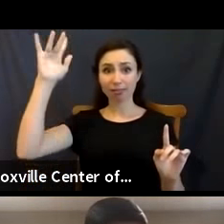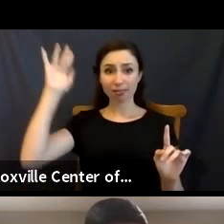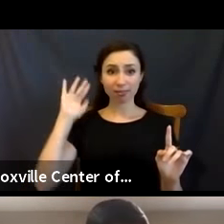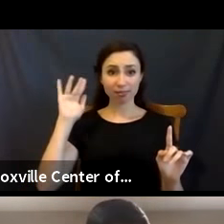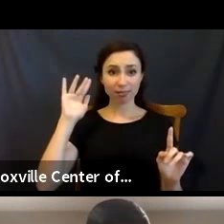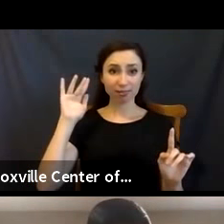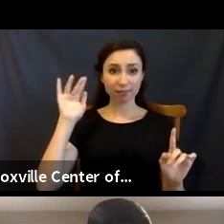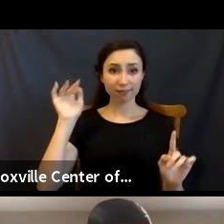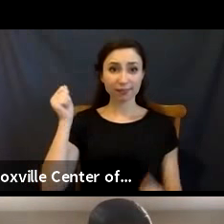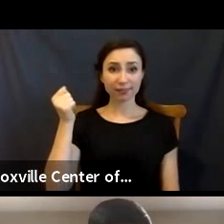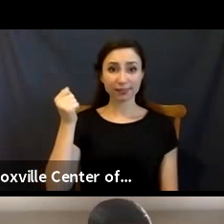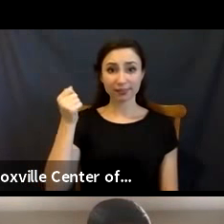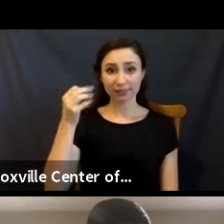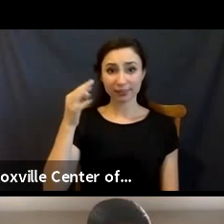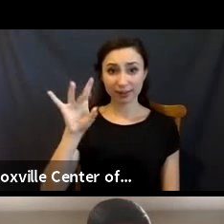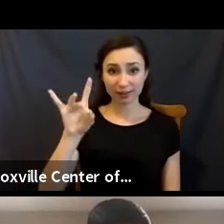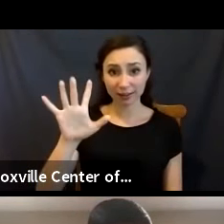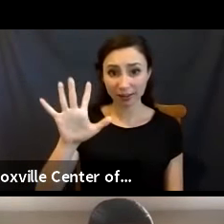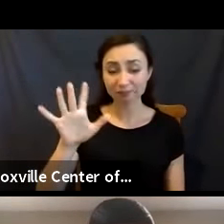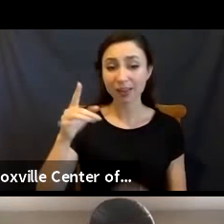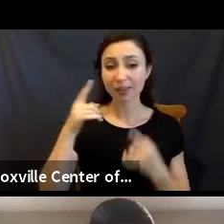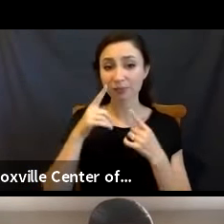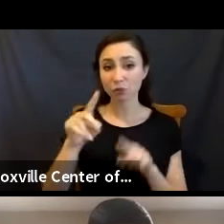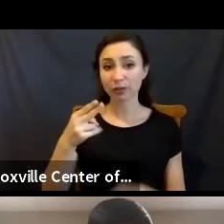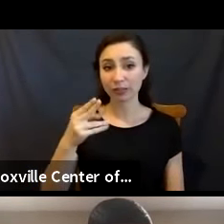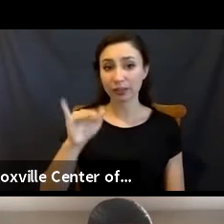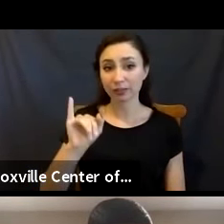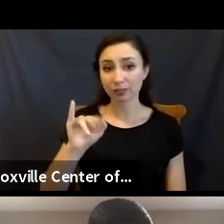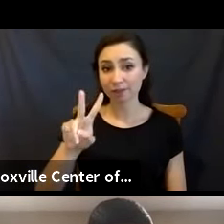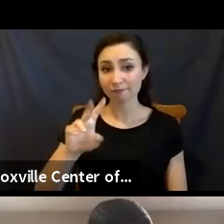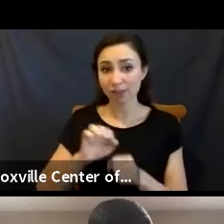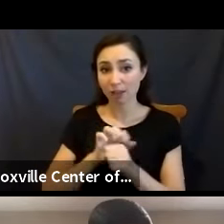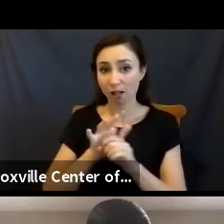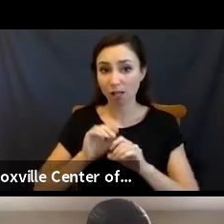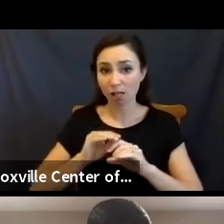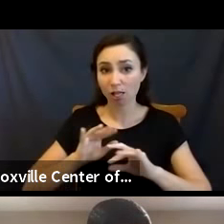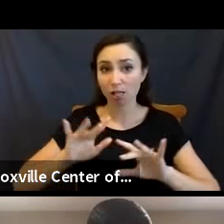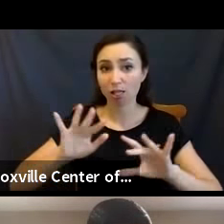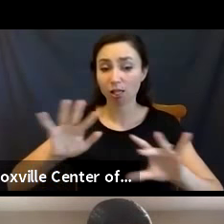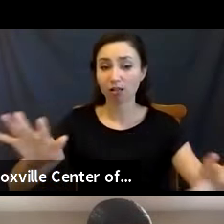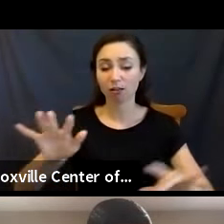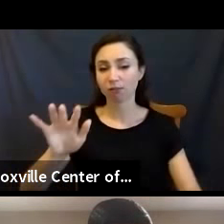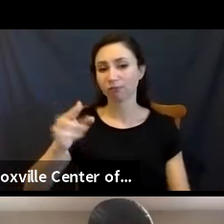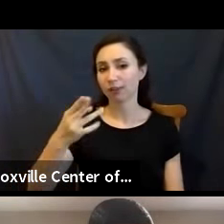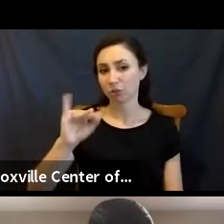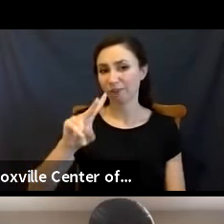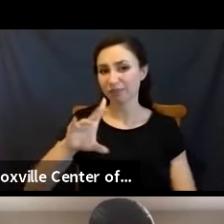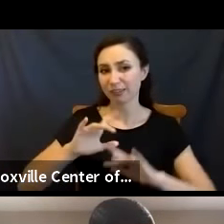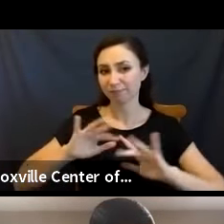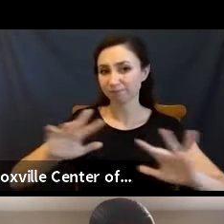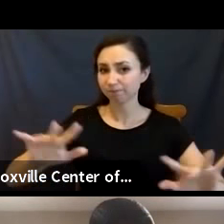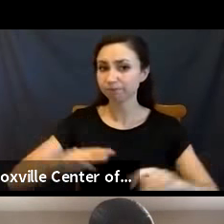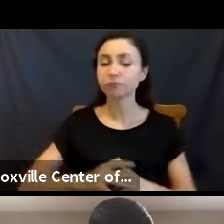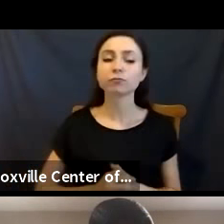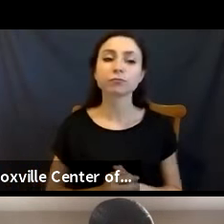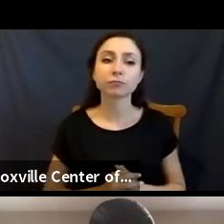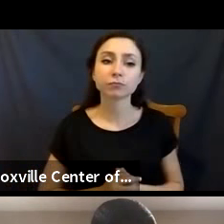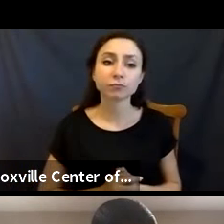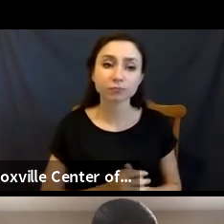the HIV epidemic. And first of all, does the state